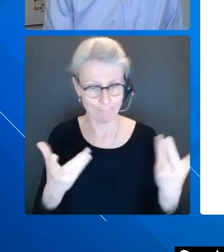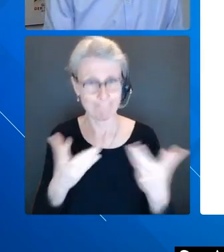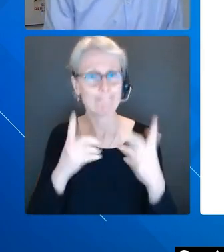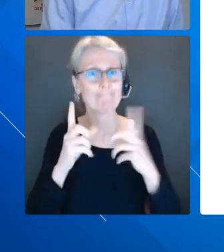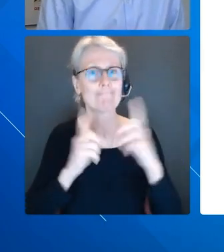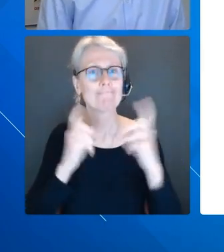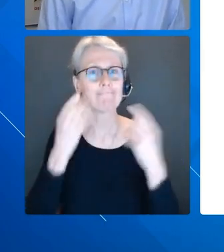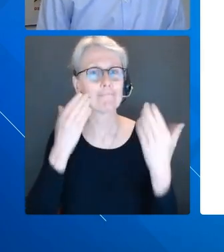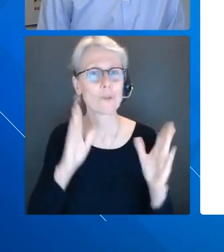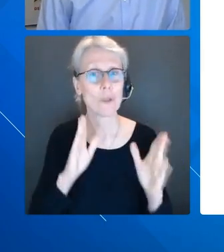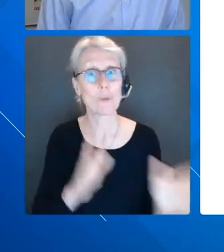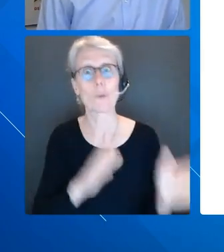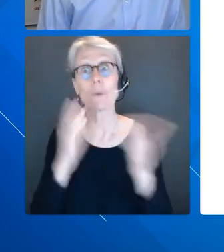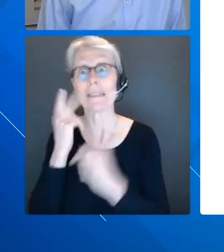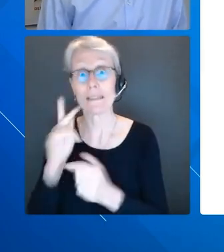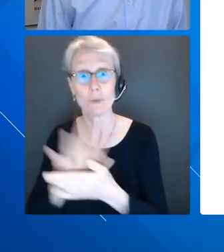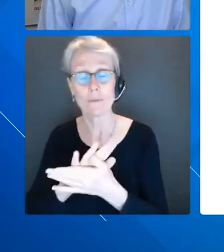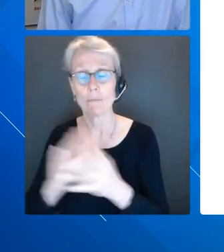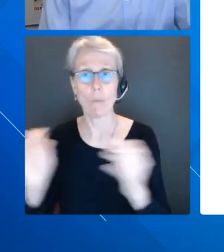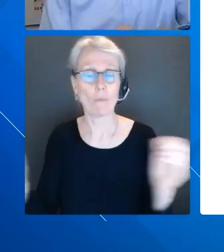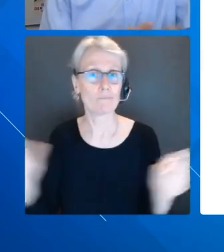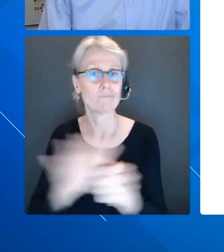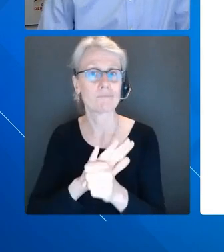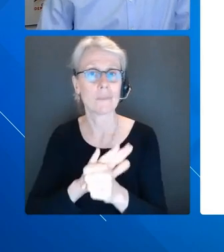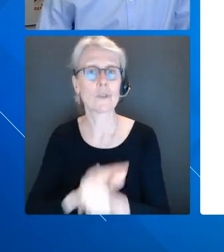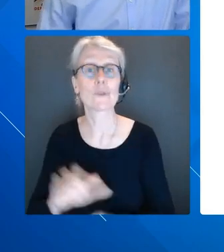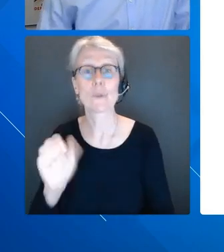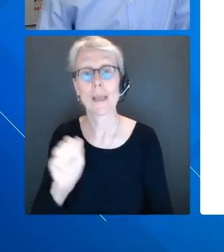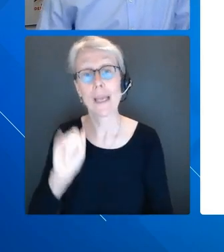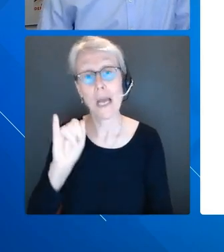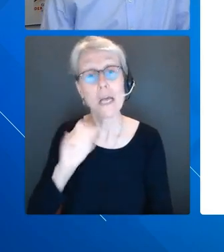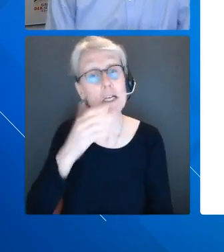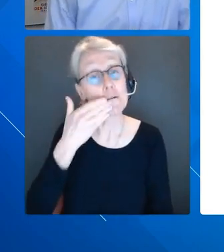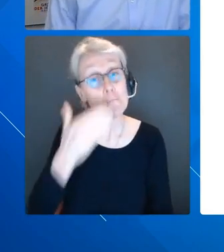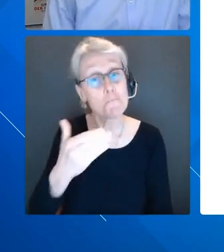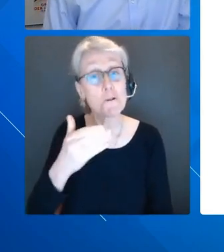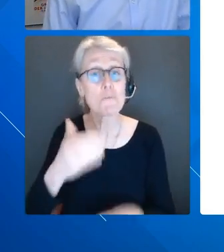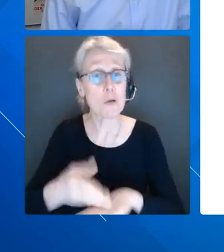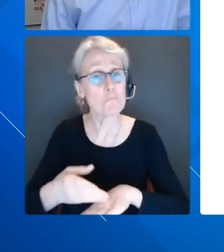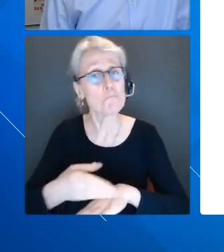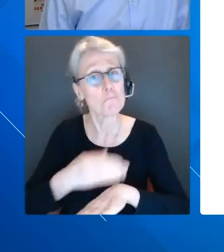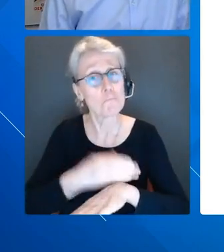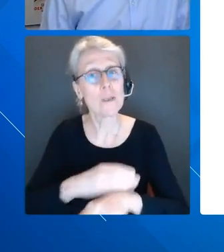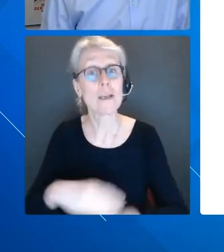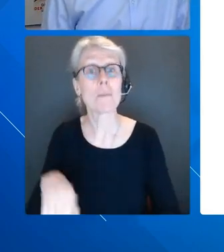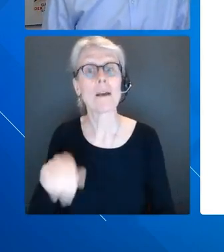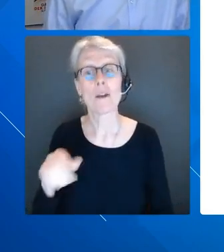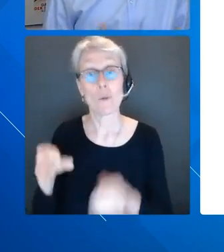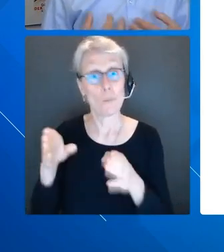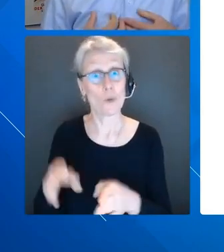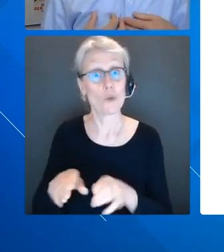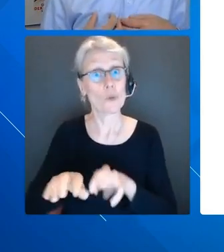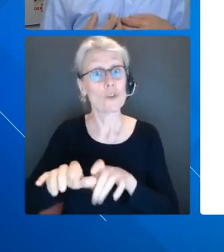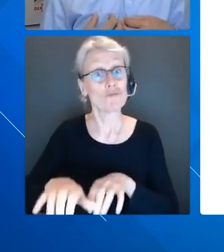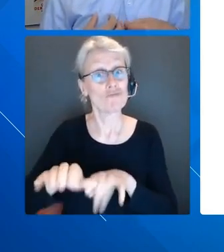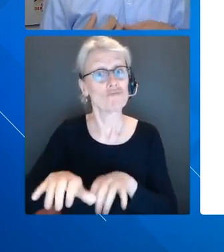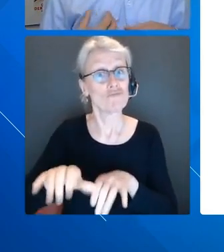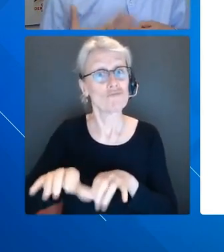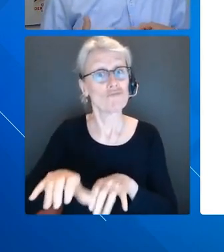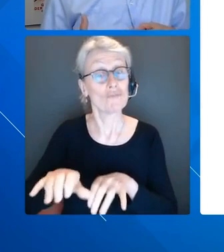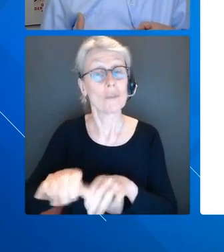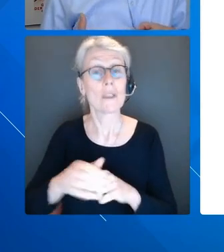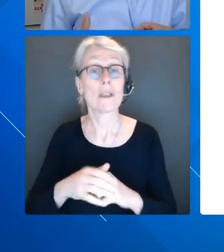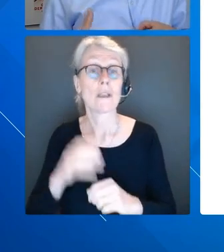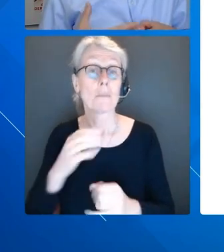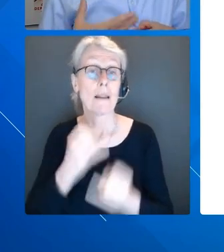learn. Human captions are better. That's where a person actually types it in. They can kind of make corrections. My example is my last name